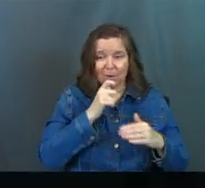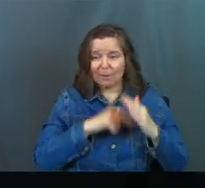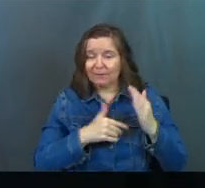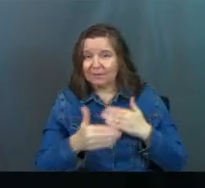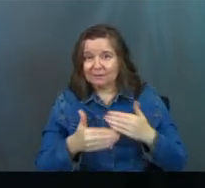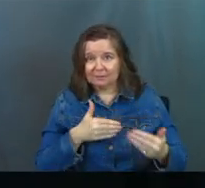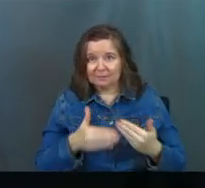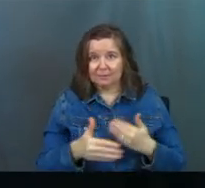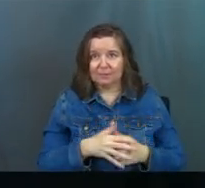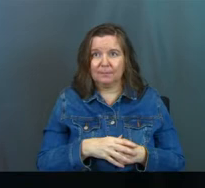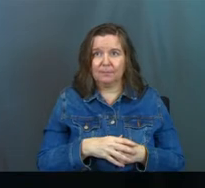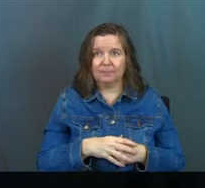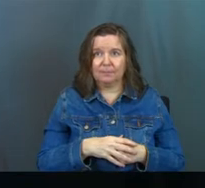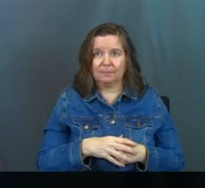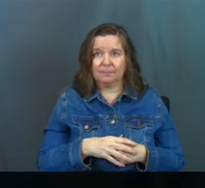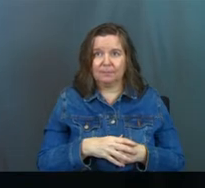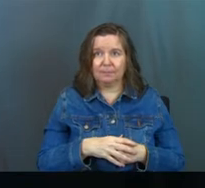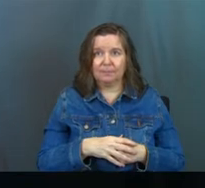prophet.